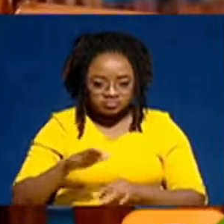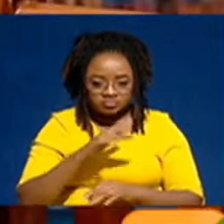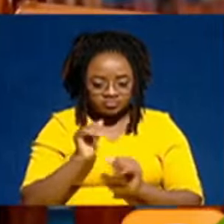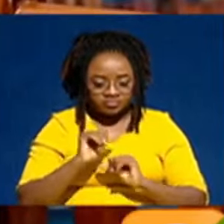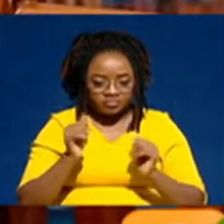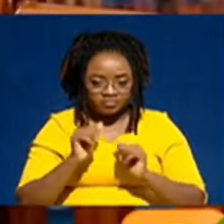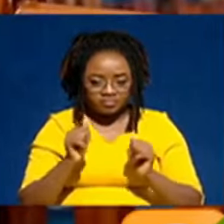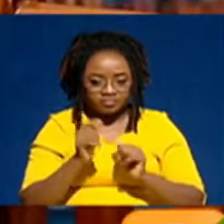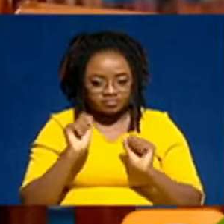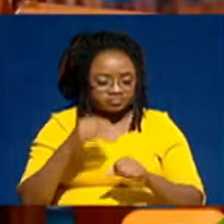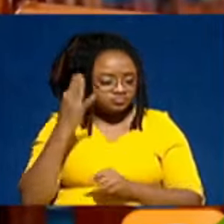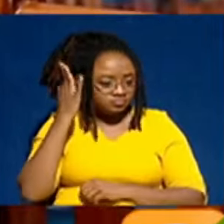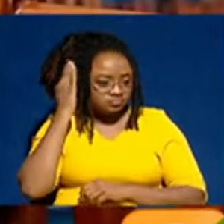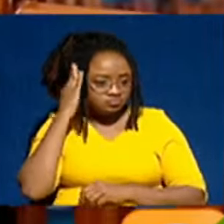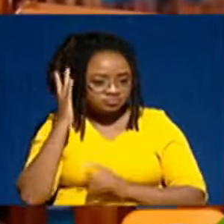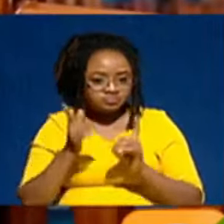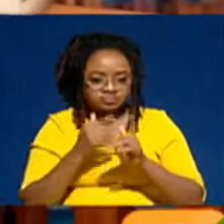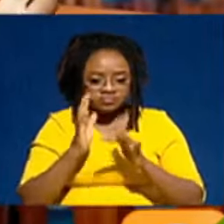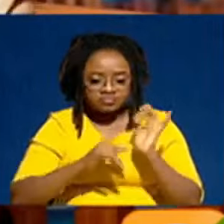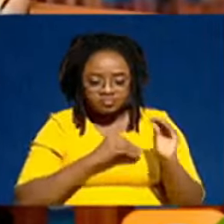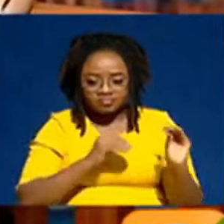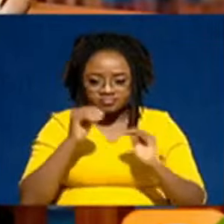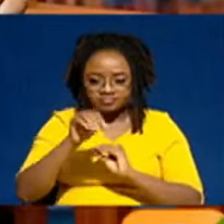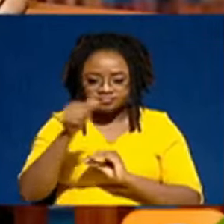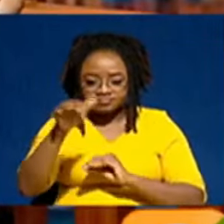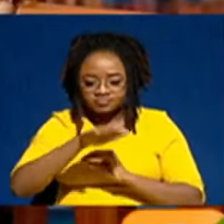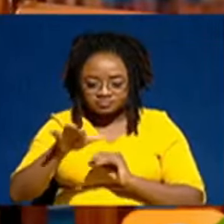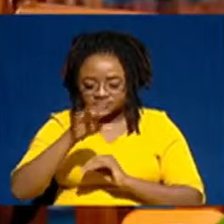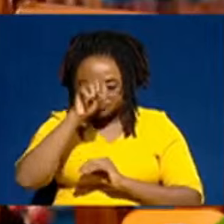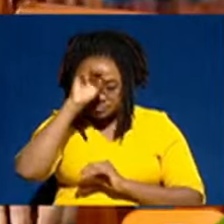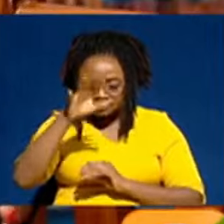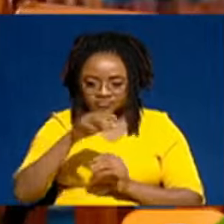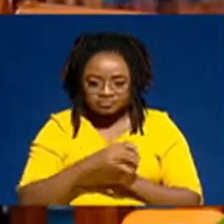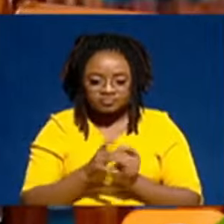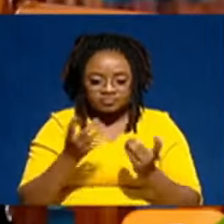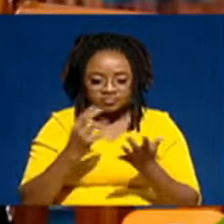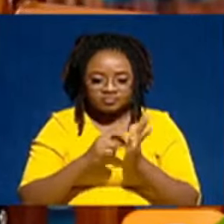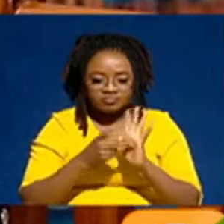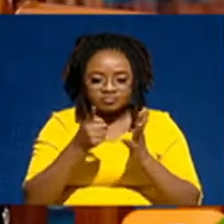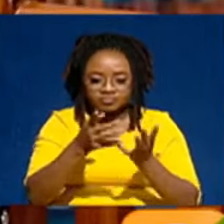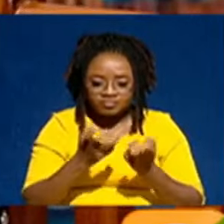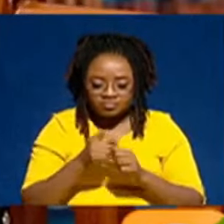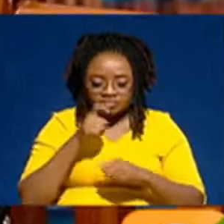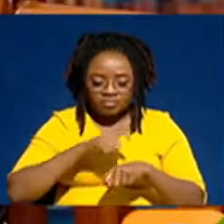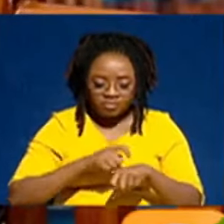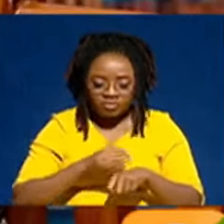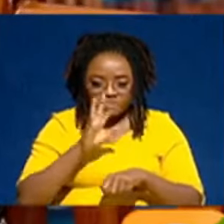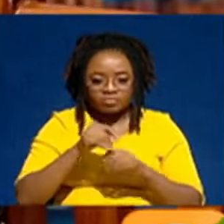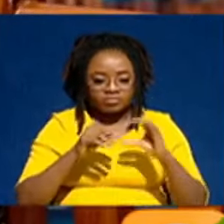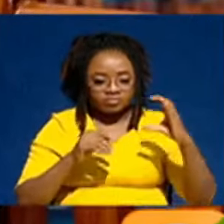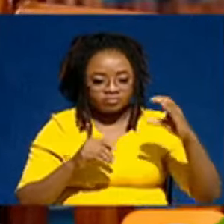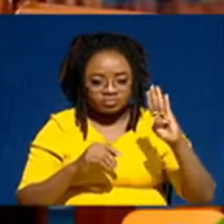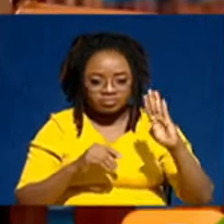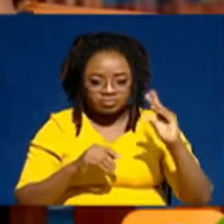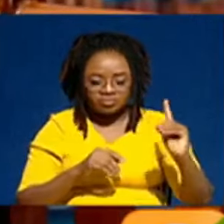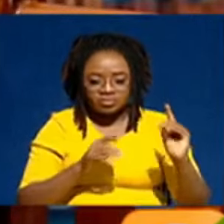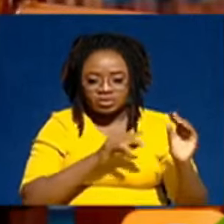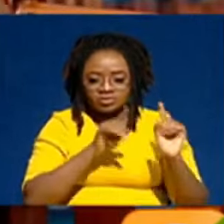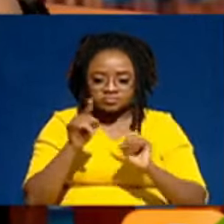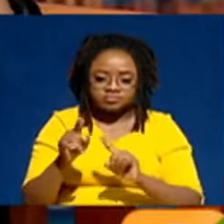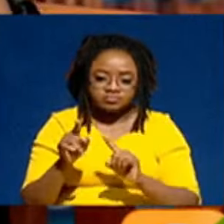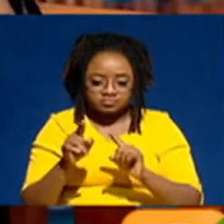were to move to Kiambu. You'll probably take similar amount of time from the CBD to your home somewhere along Gitanga Road